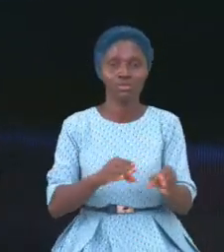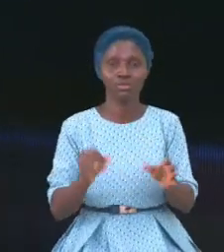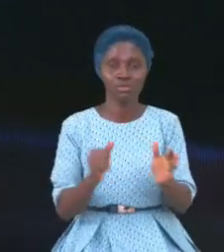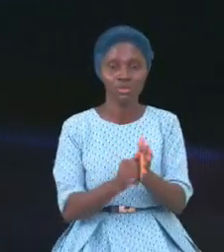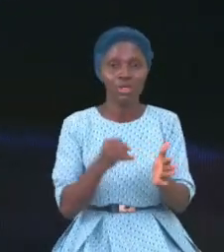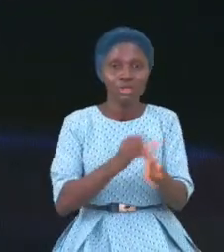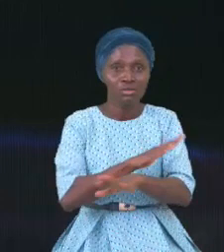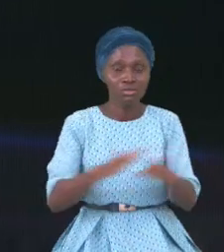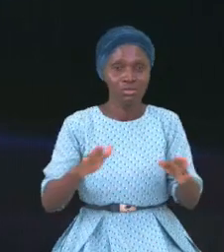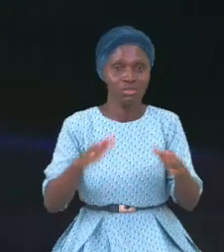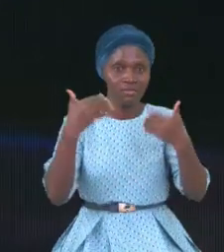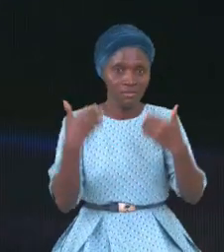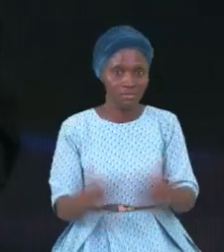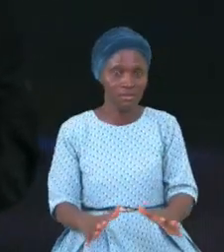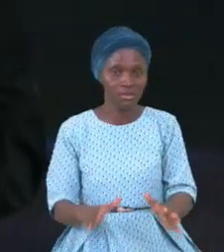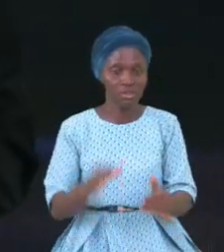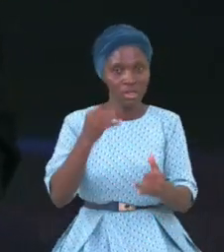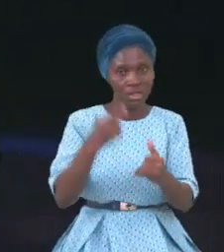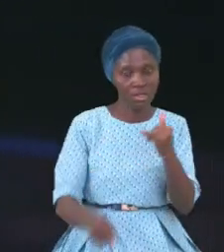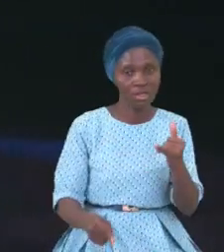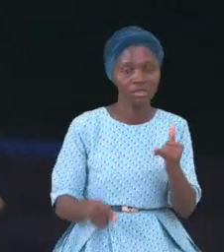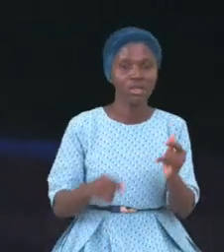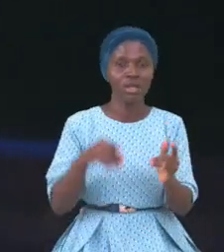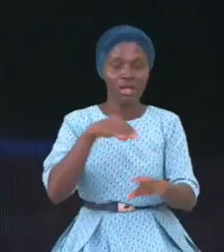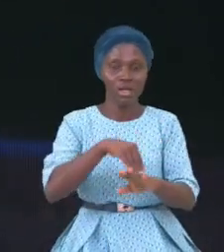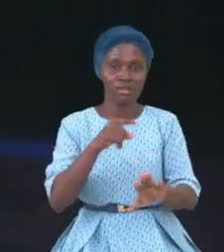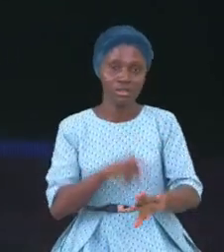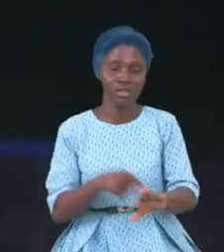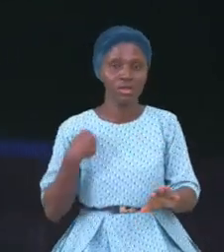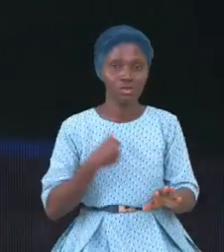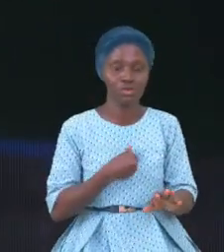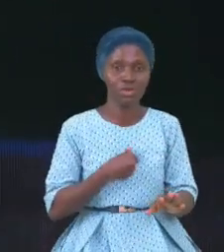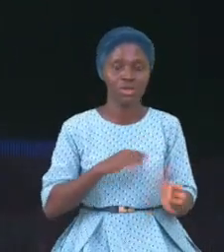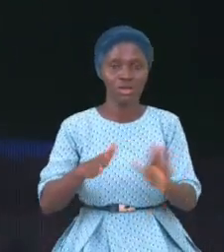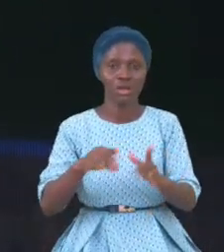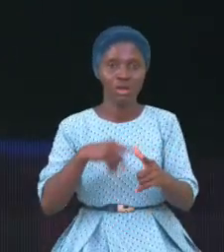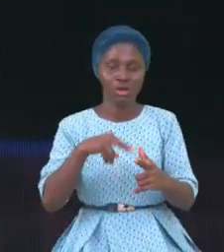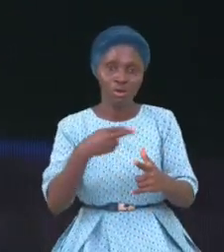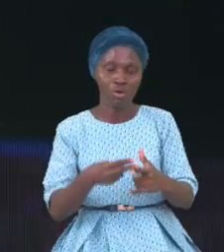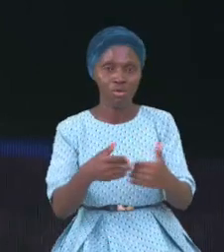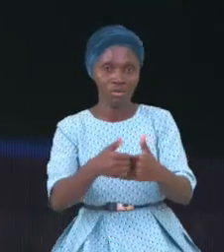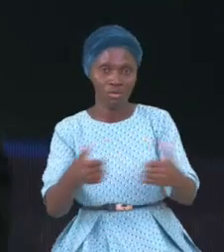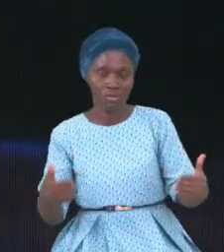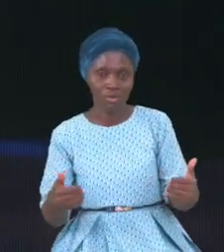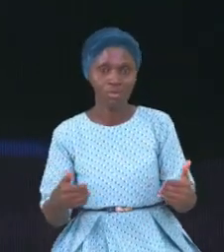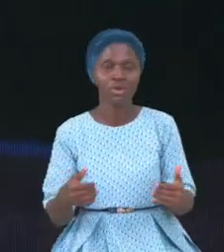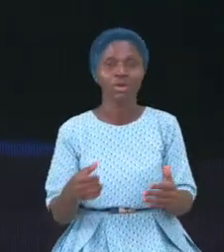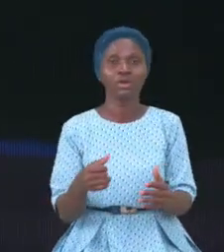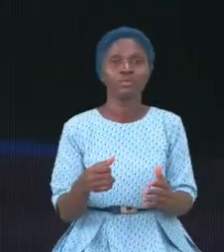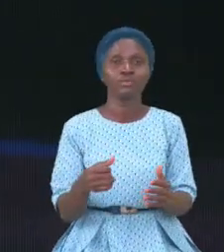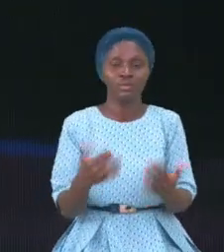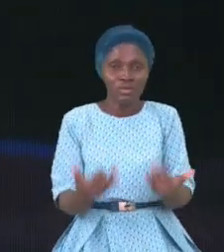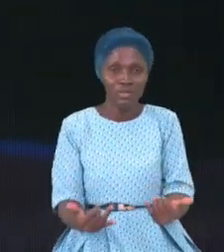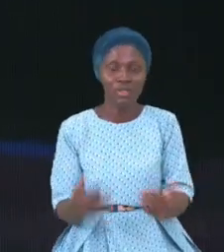and then when we are gone, will not be remembered by anybody or with anything. Now, the